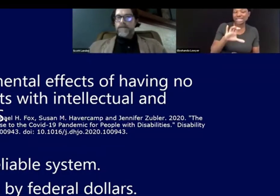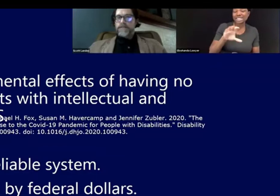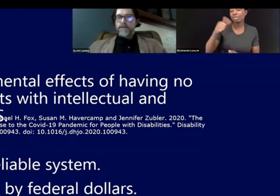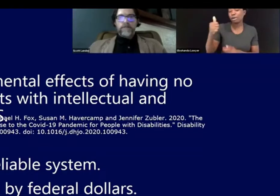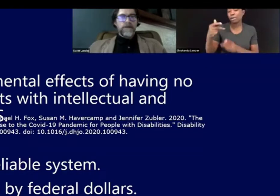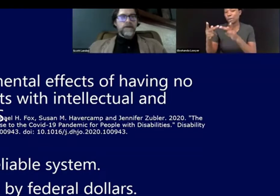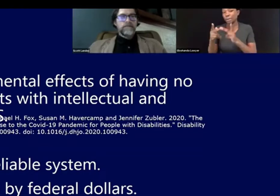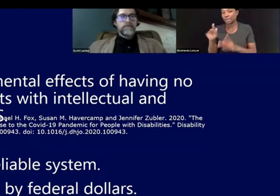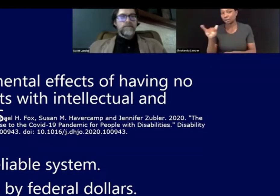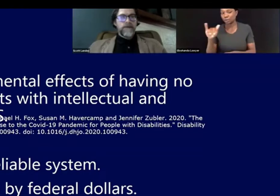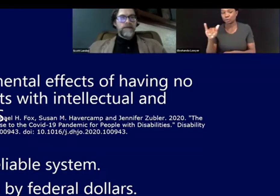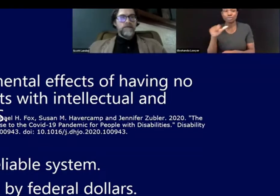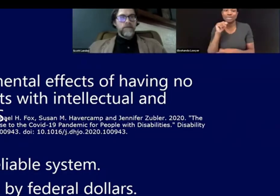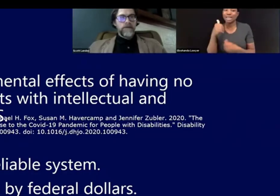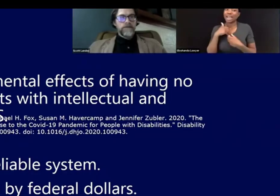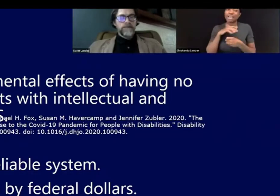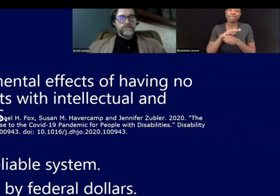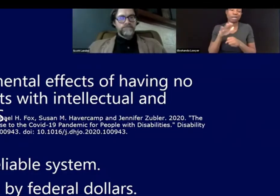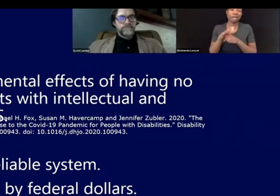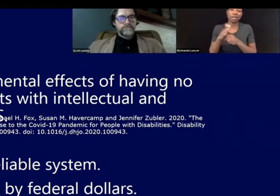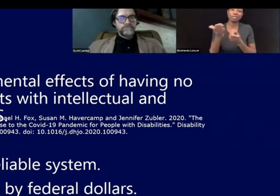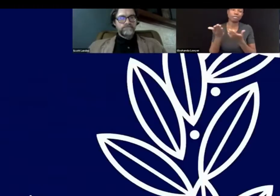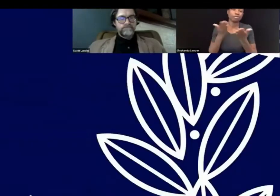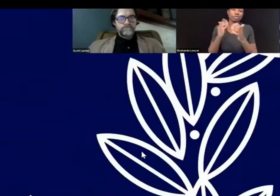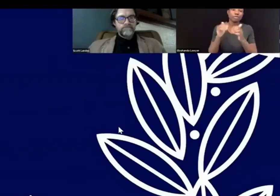I'll go ahead and stop there. Thank you very much.